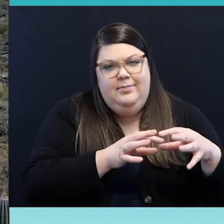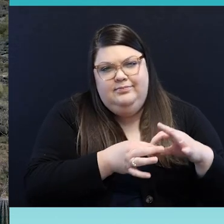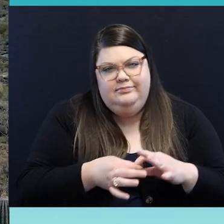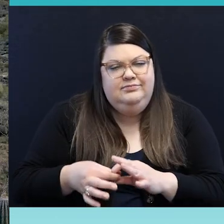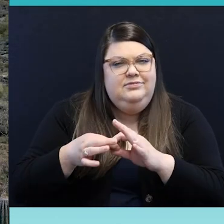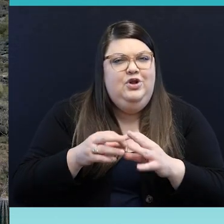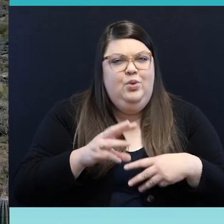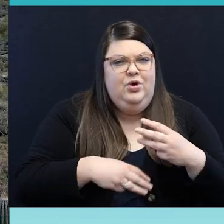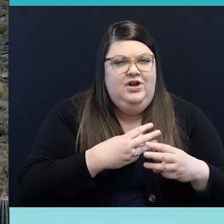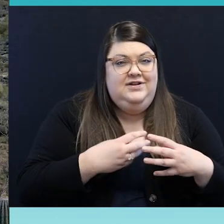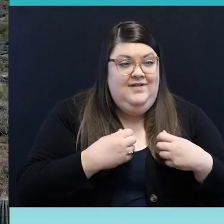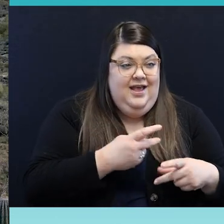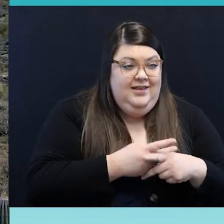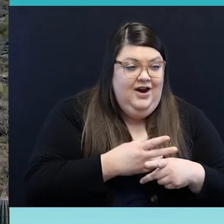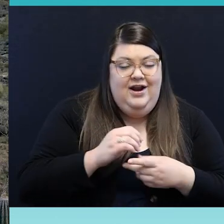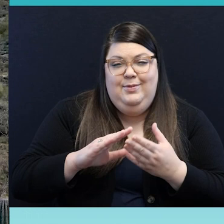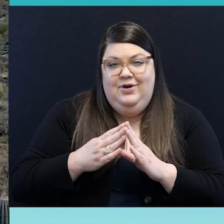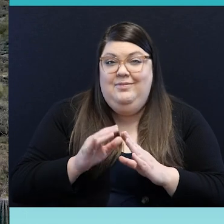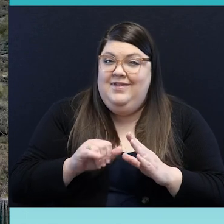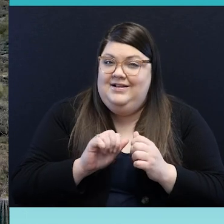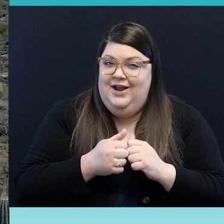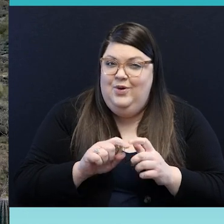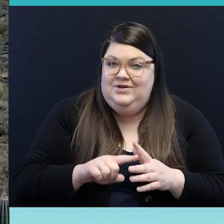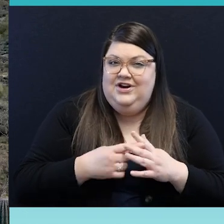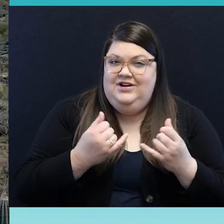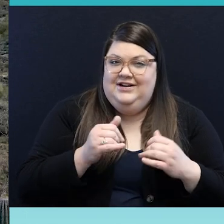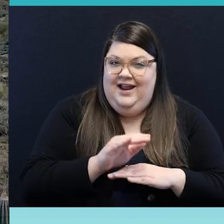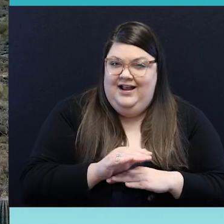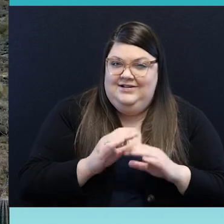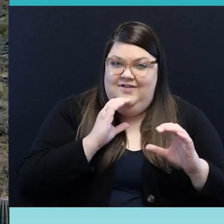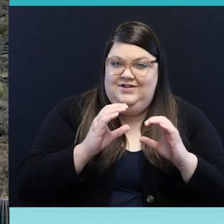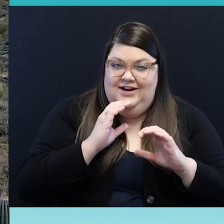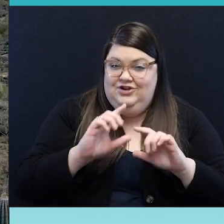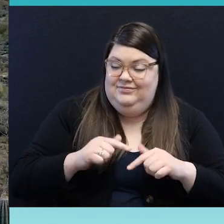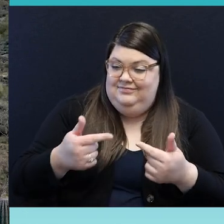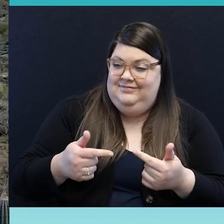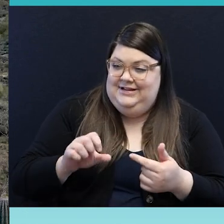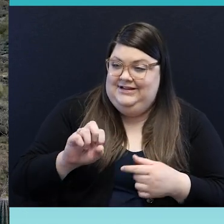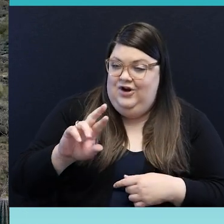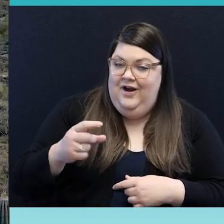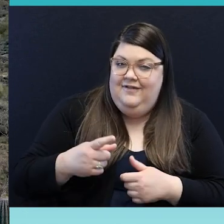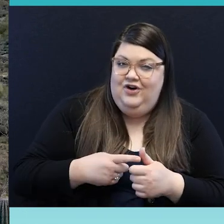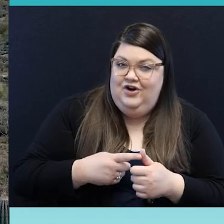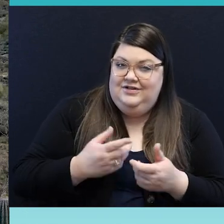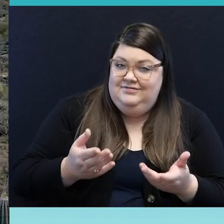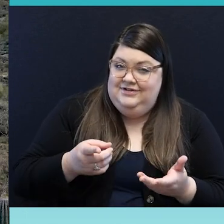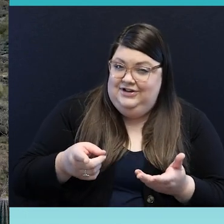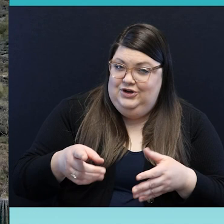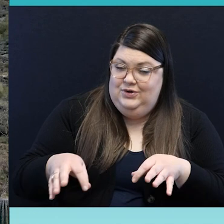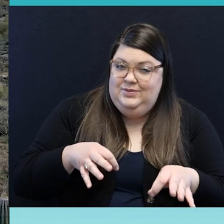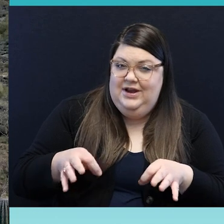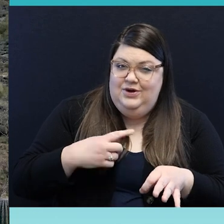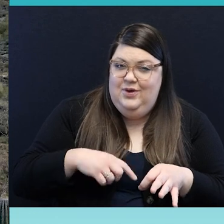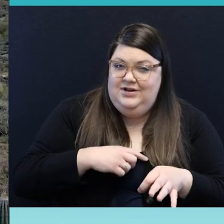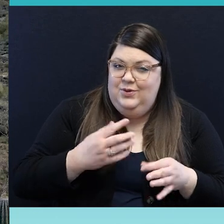and community, and that's how we'll start tonight's conversation. I'm going to turn to Sarah first. Sarah, could you explain to